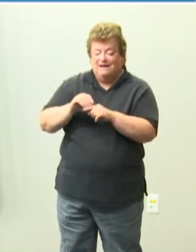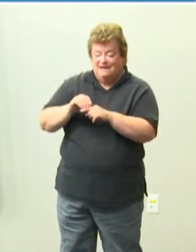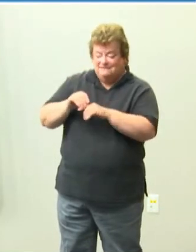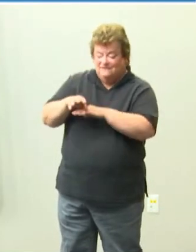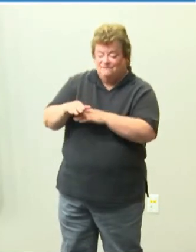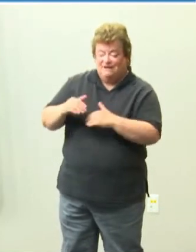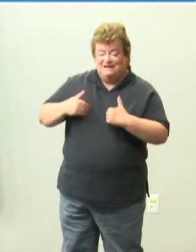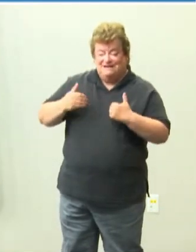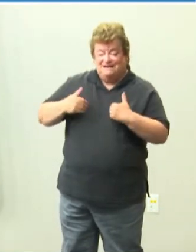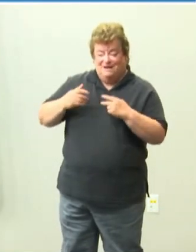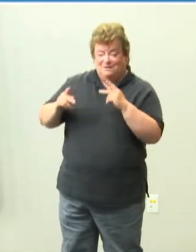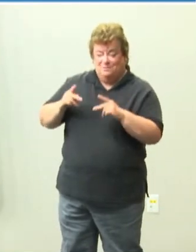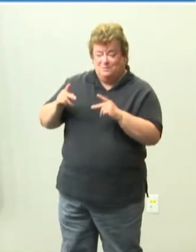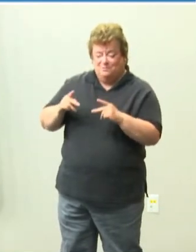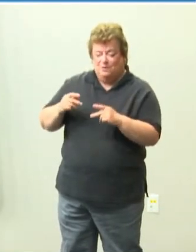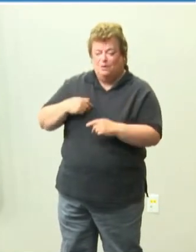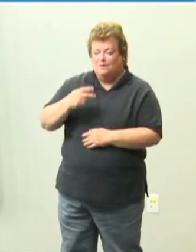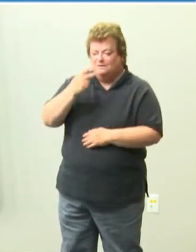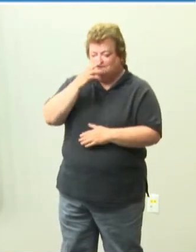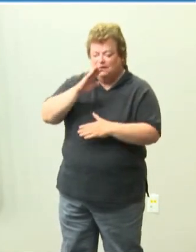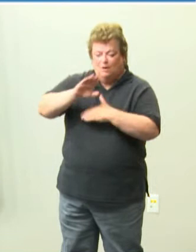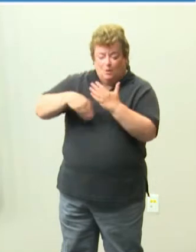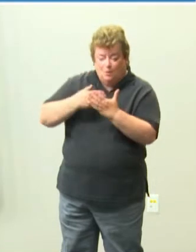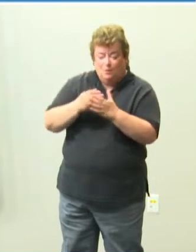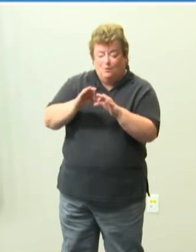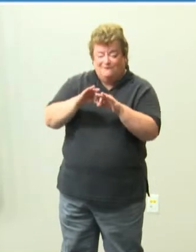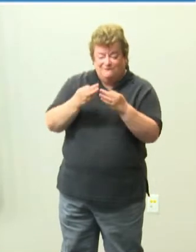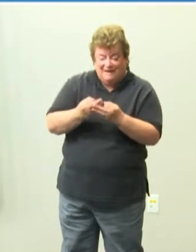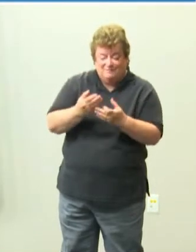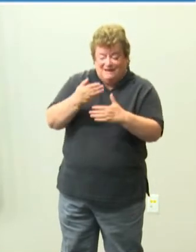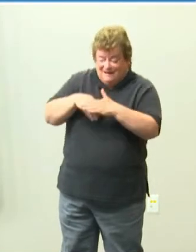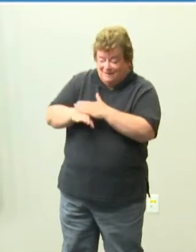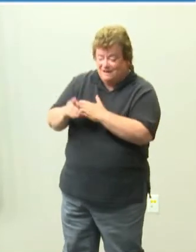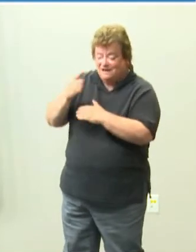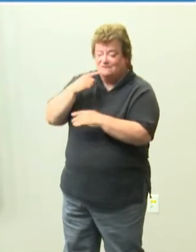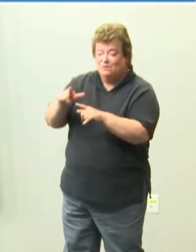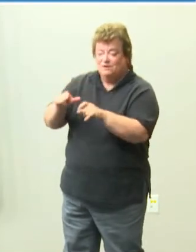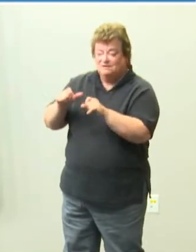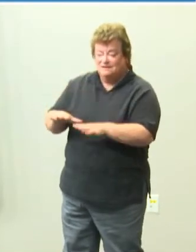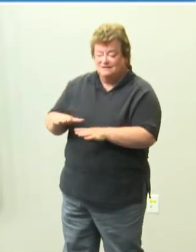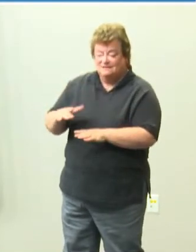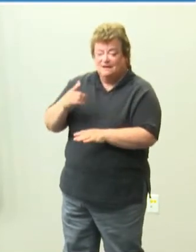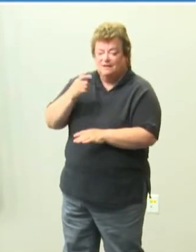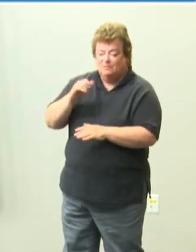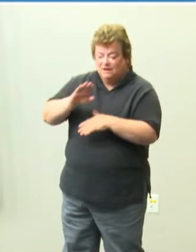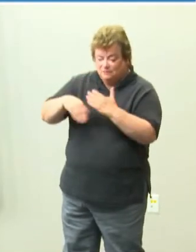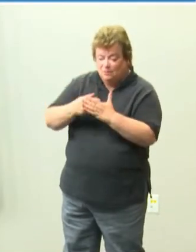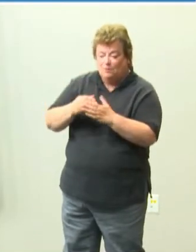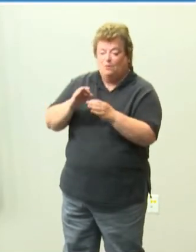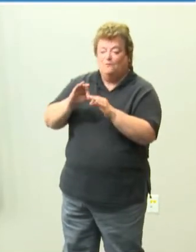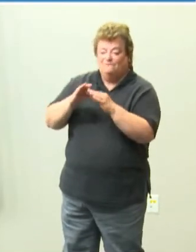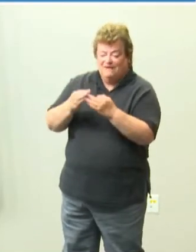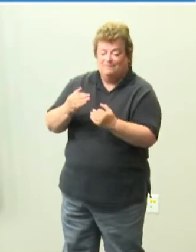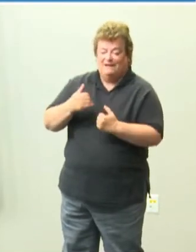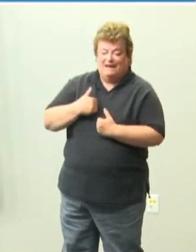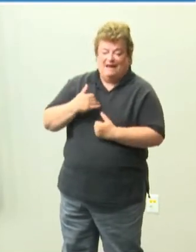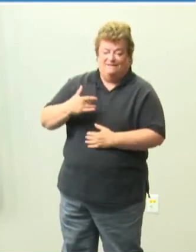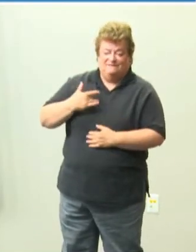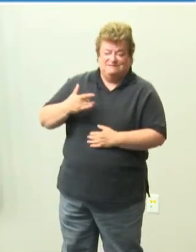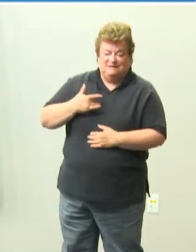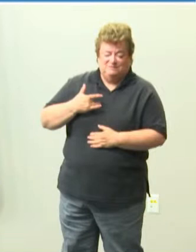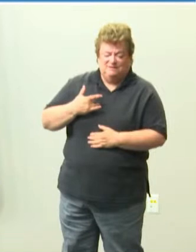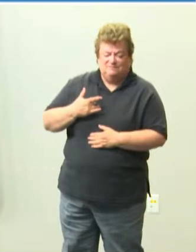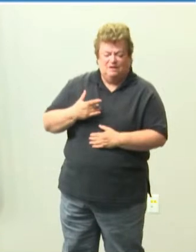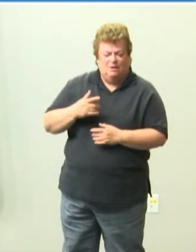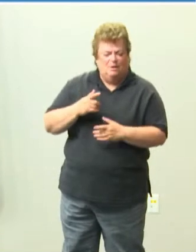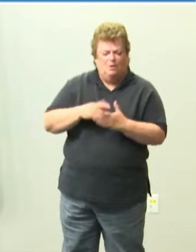fact, now we're seeing whole families coming in to be tested because whole families are experiencing symptoms. How about young kids?